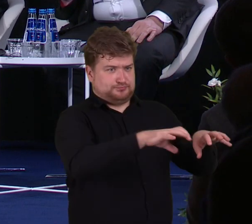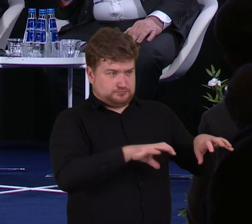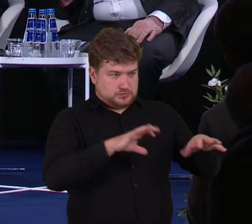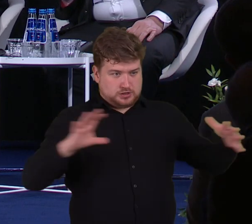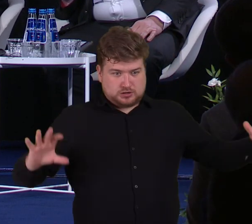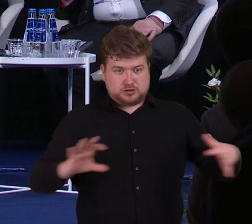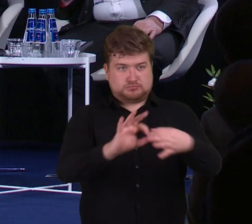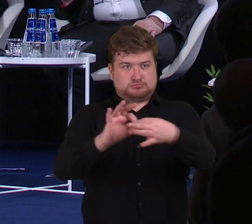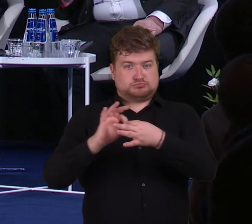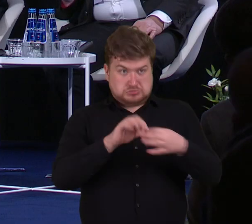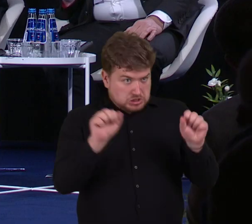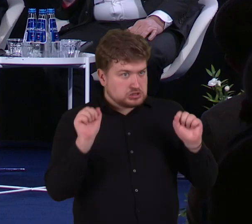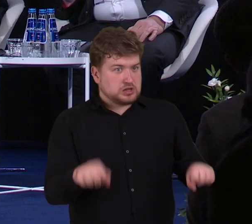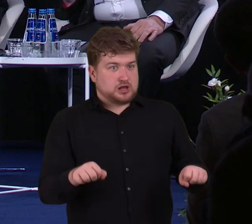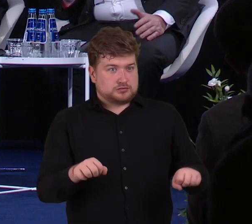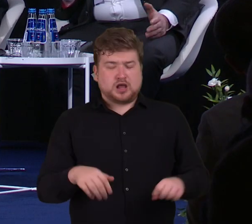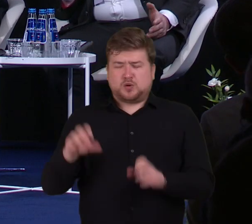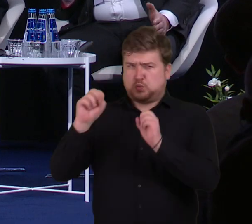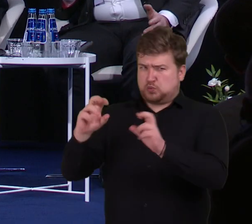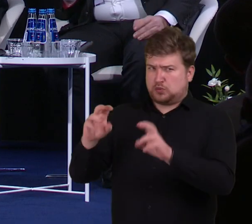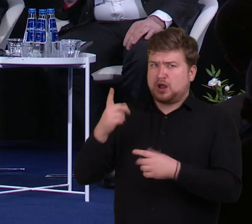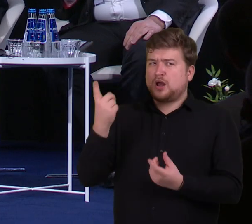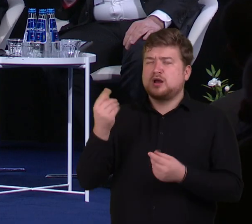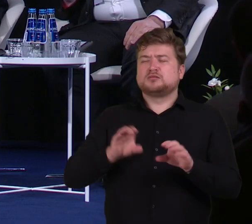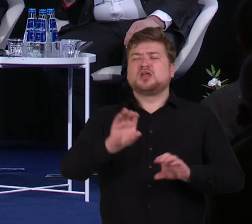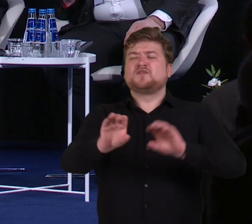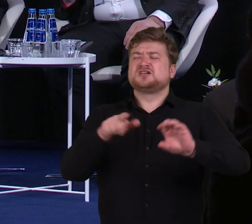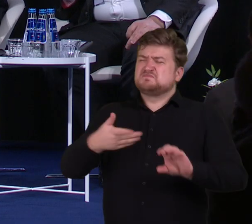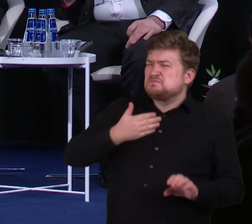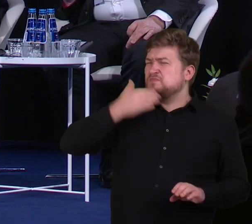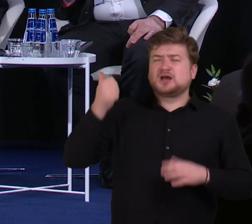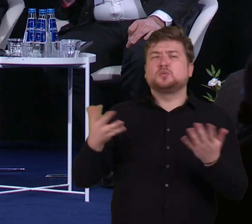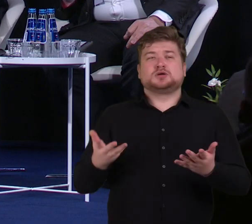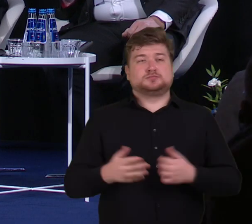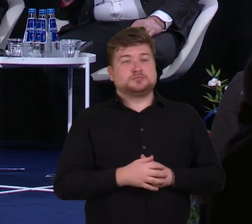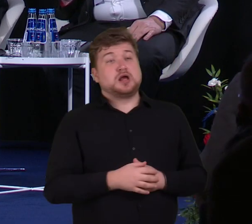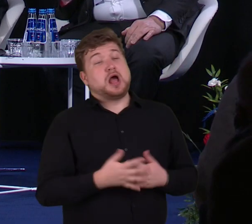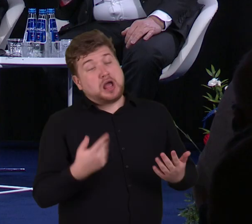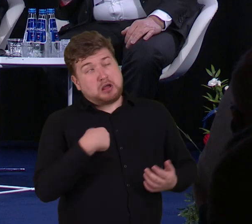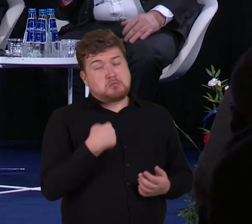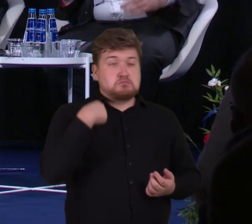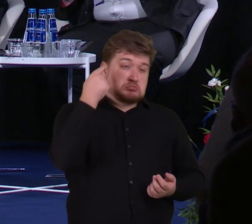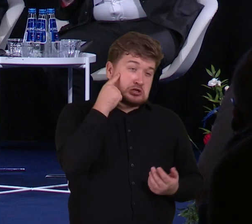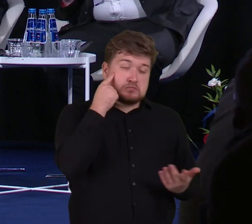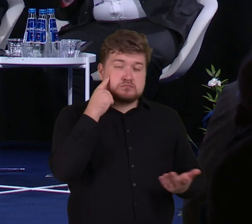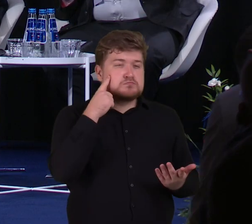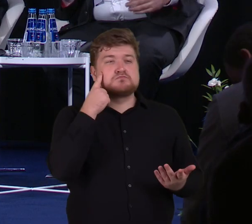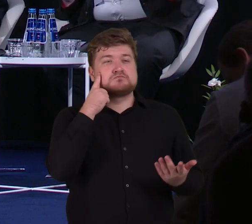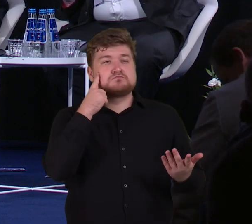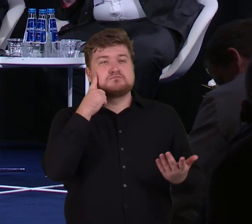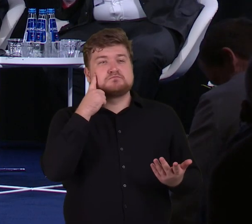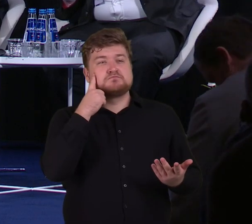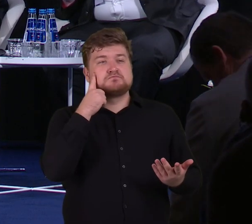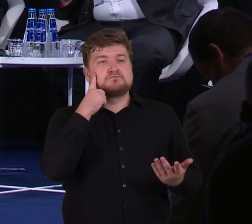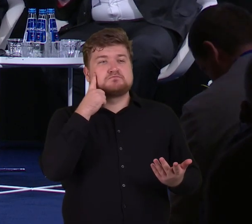course. It is worth, from my perspective, it is worth more. Only asking about other people will, with a higher pay